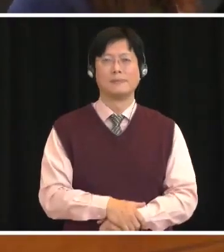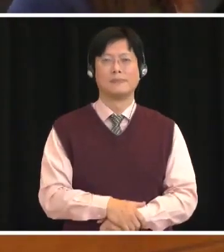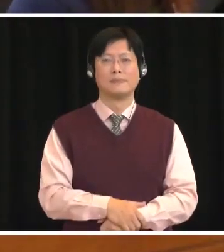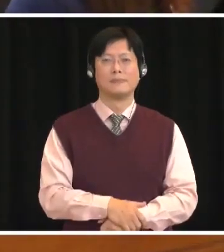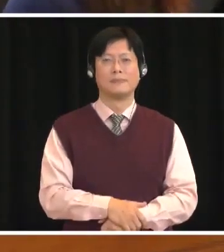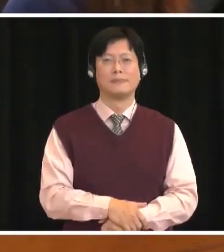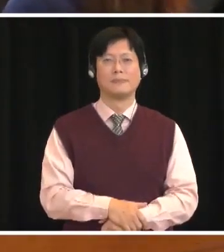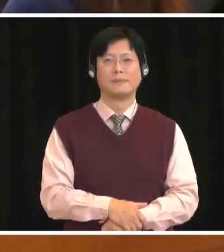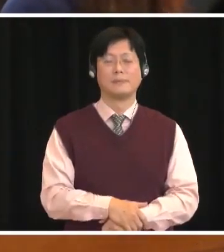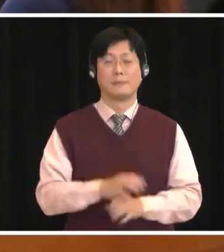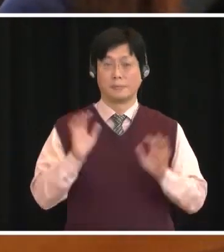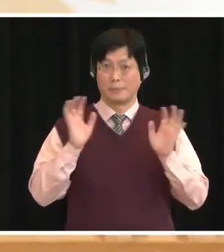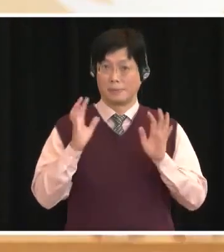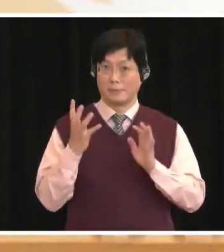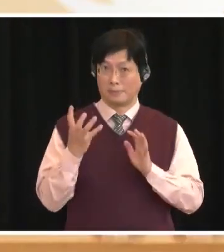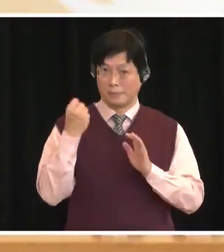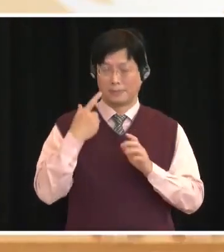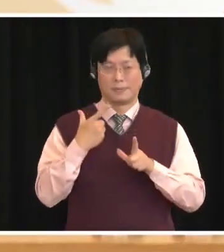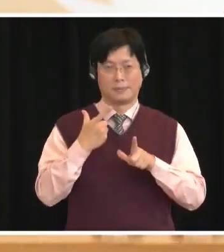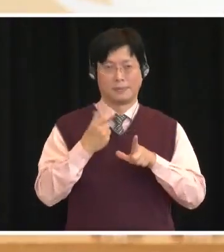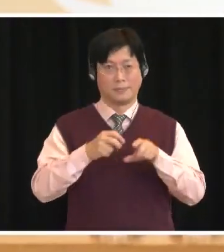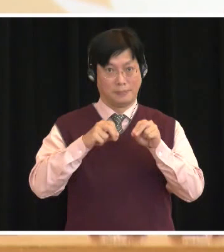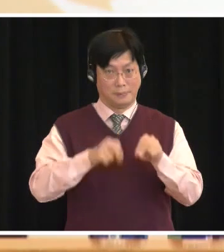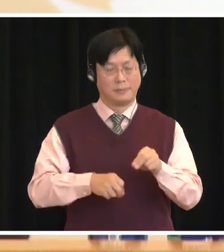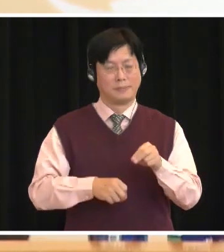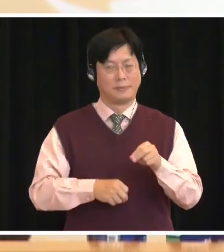child protective measures.